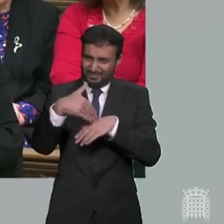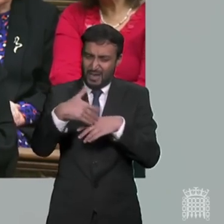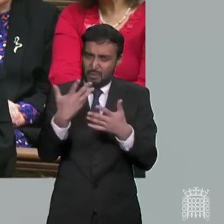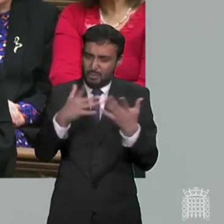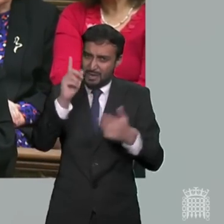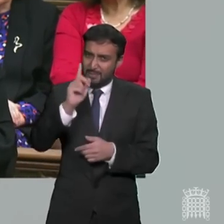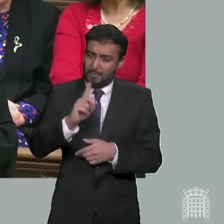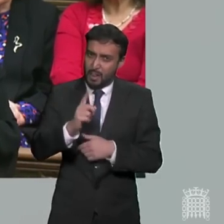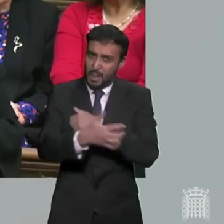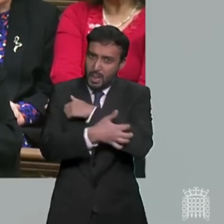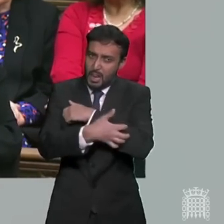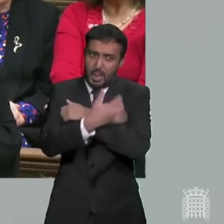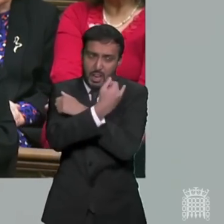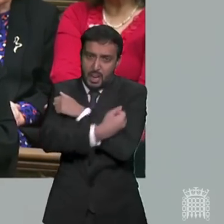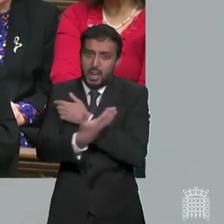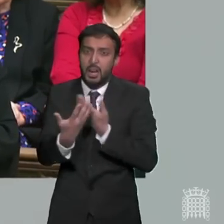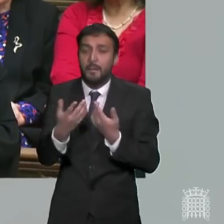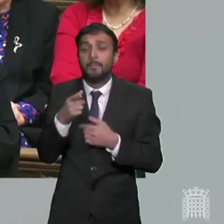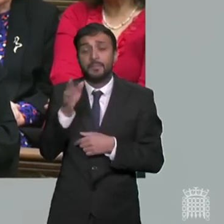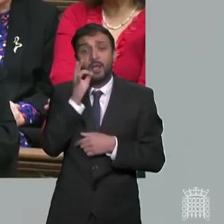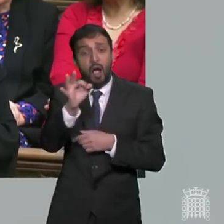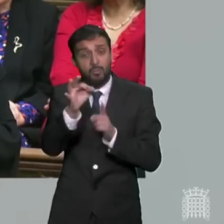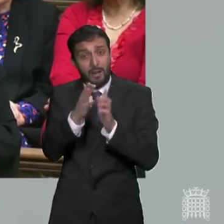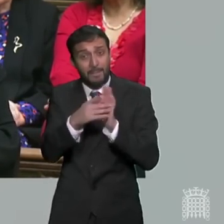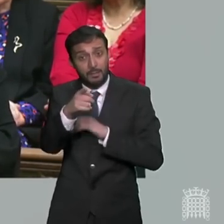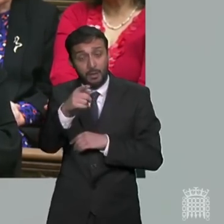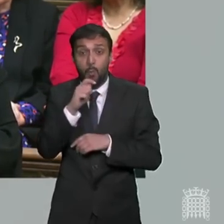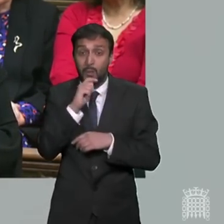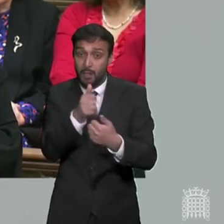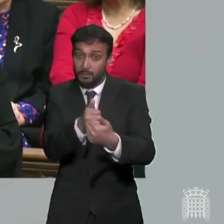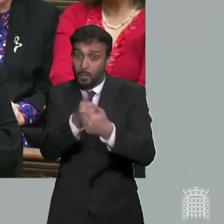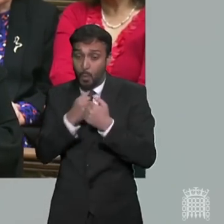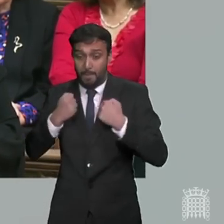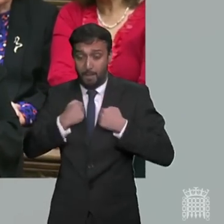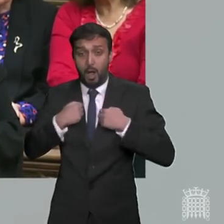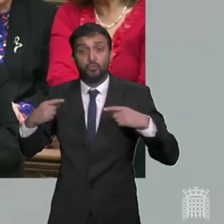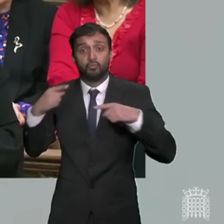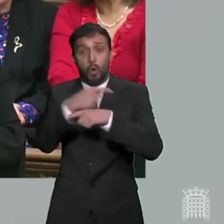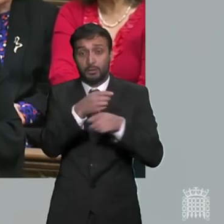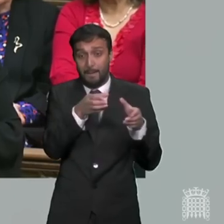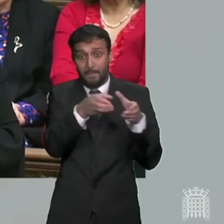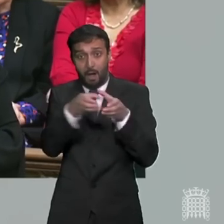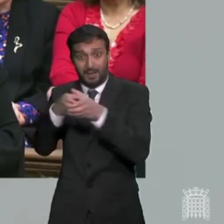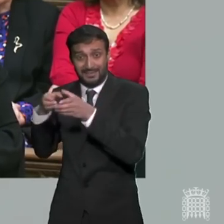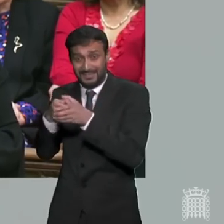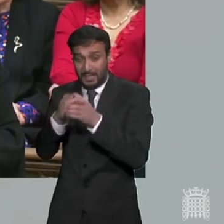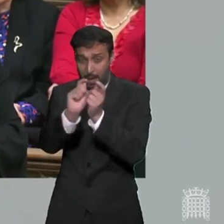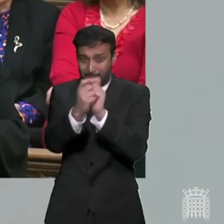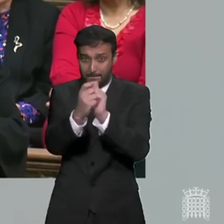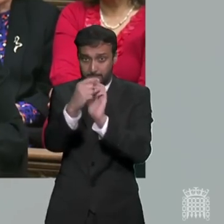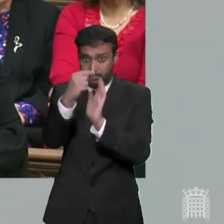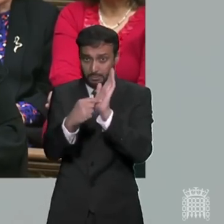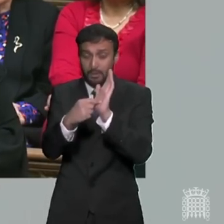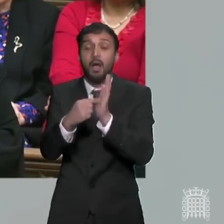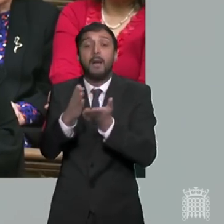his own backbenchers today in backing my cross-party amendment and ensure that everyone